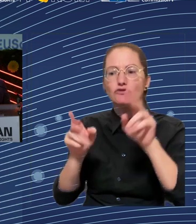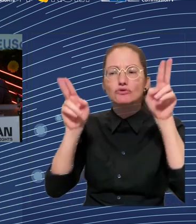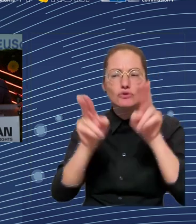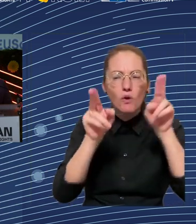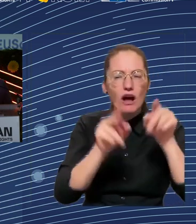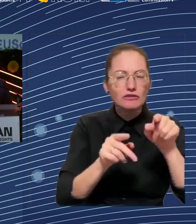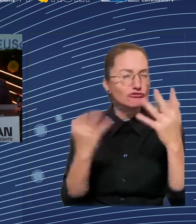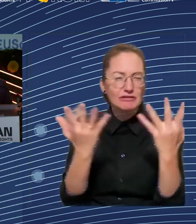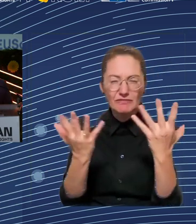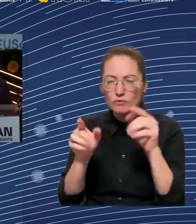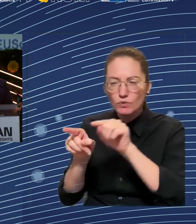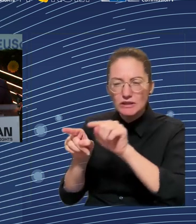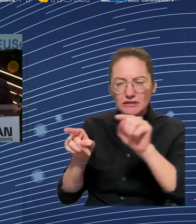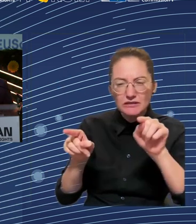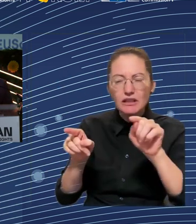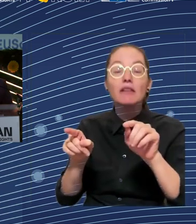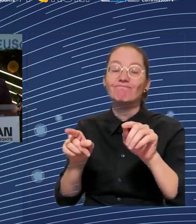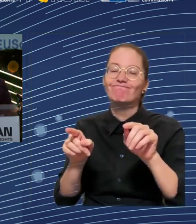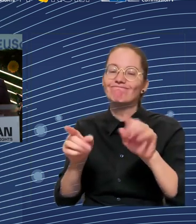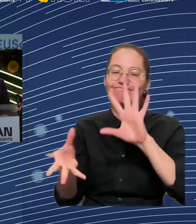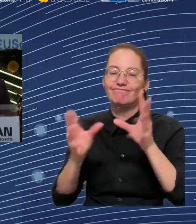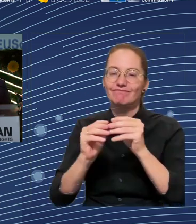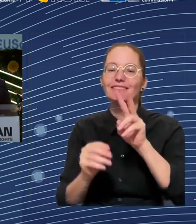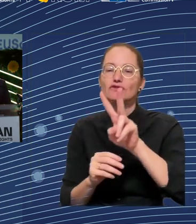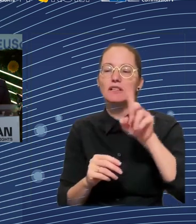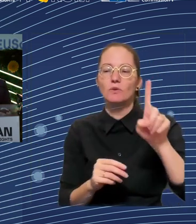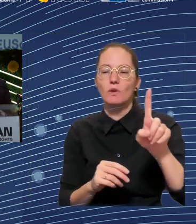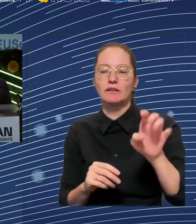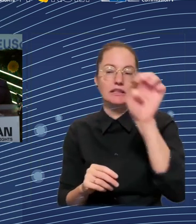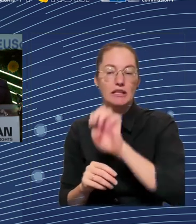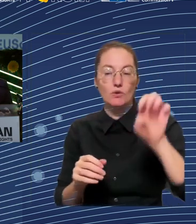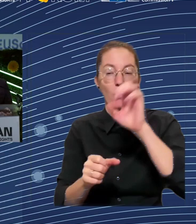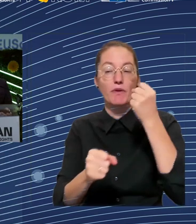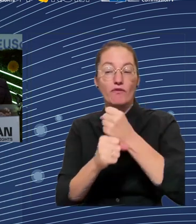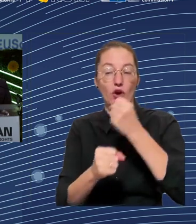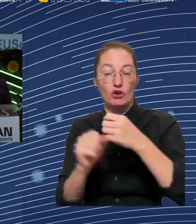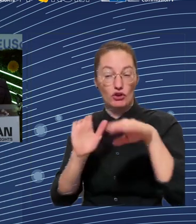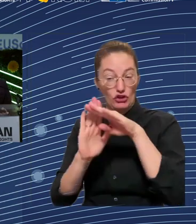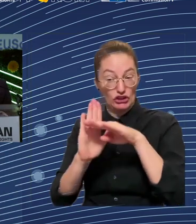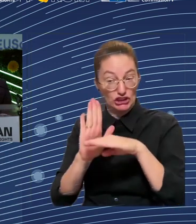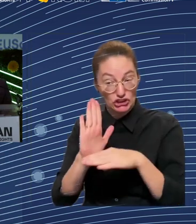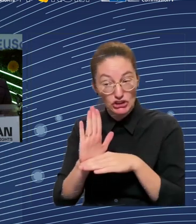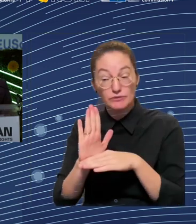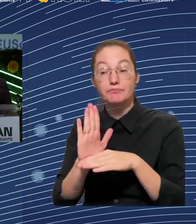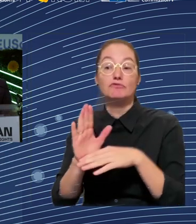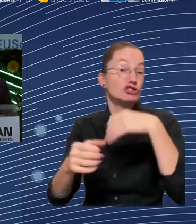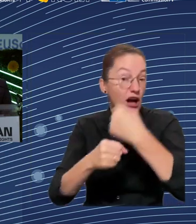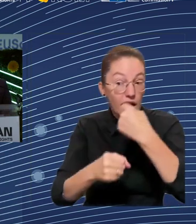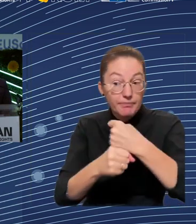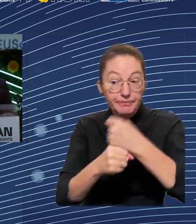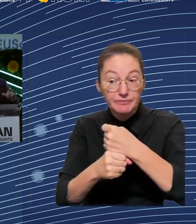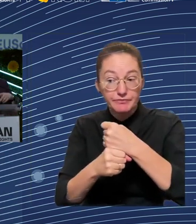course, have a representative from Eurofund as well in the panel today, fortunately. So overall, we found that job